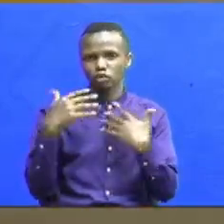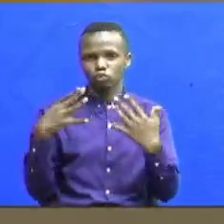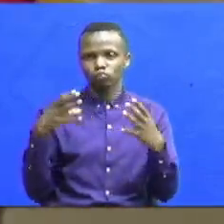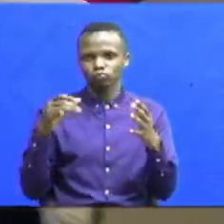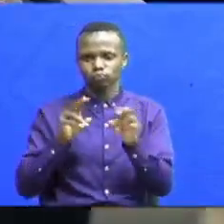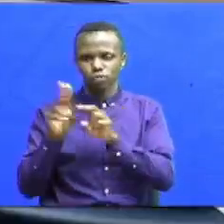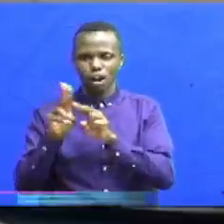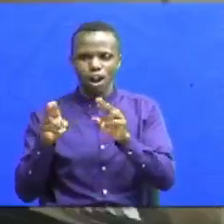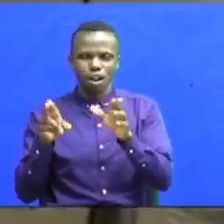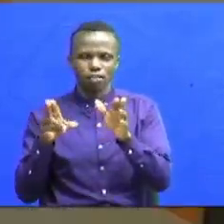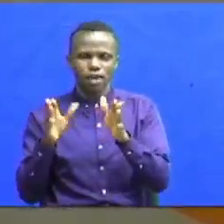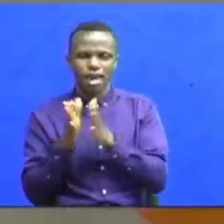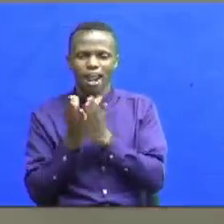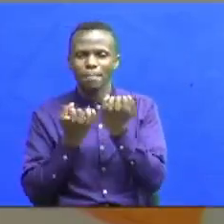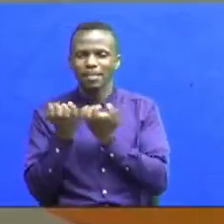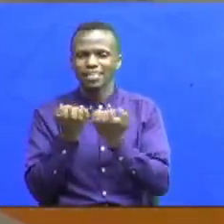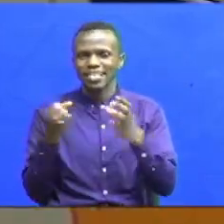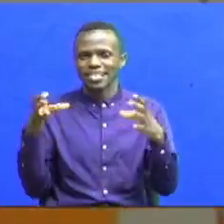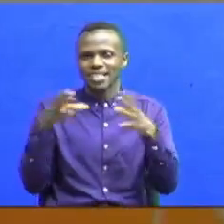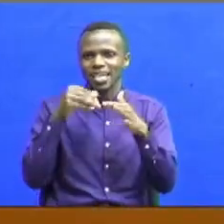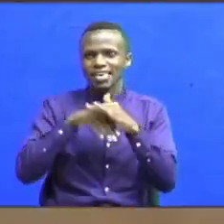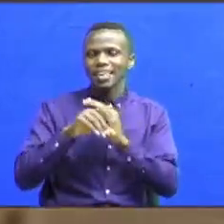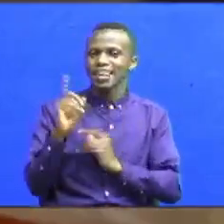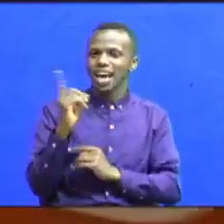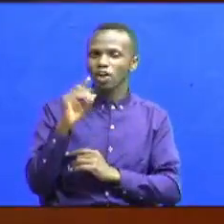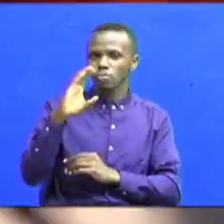or business operations in a major city like Nairobi